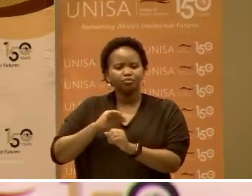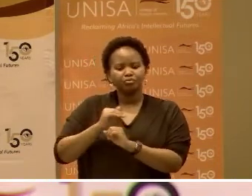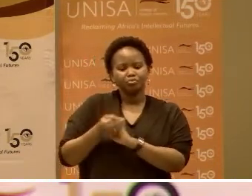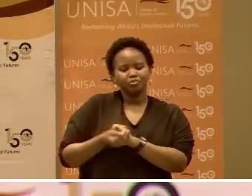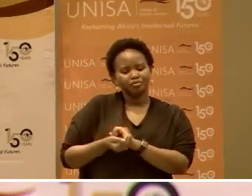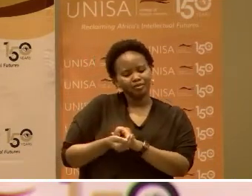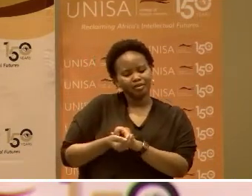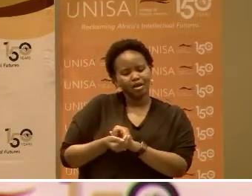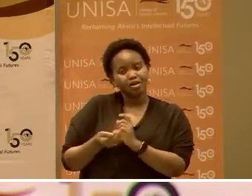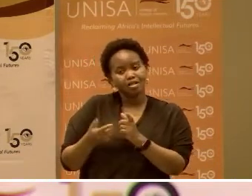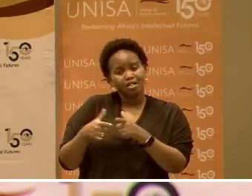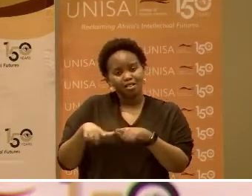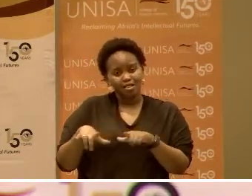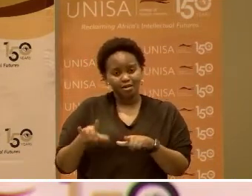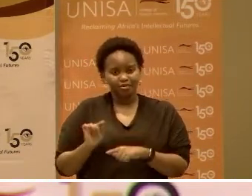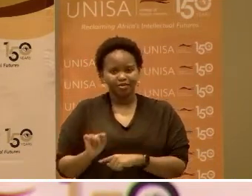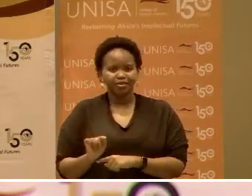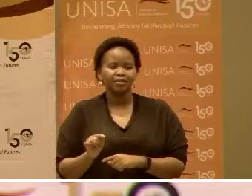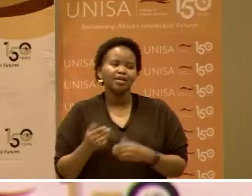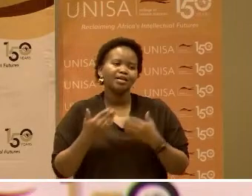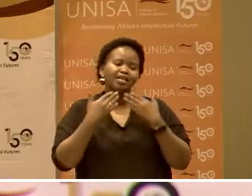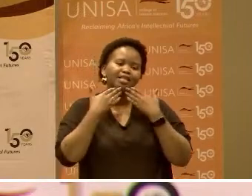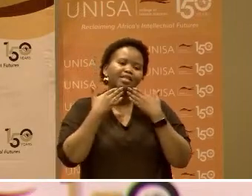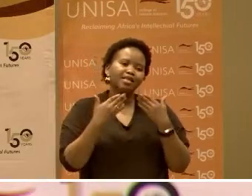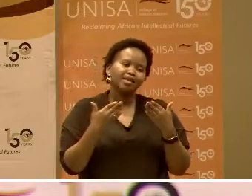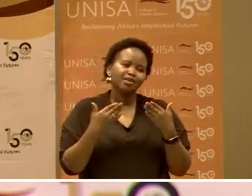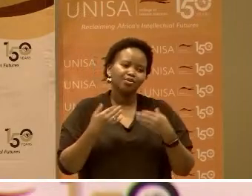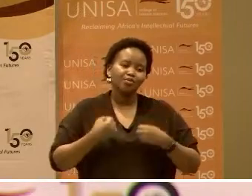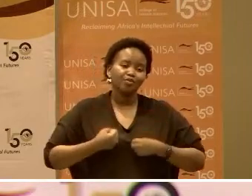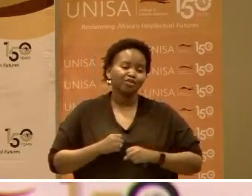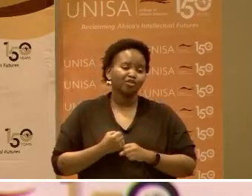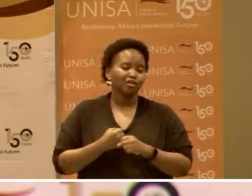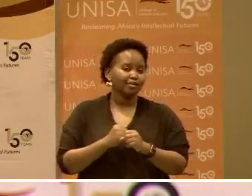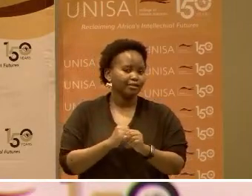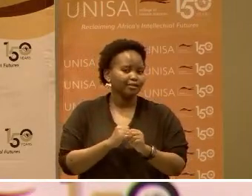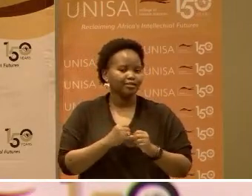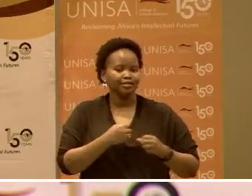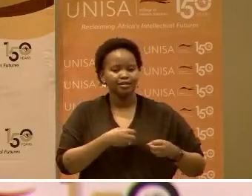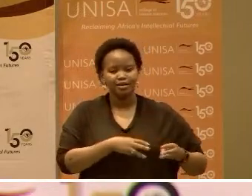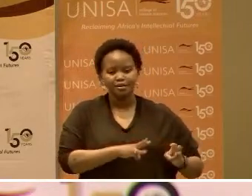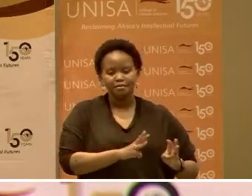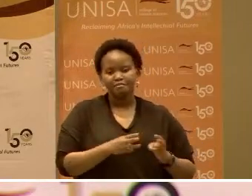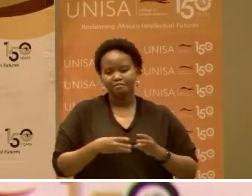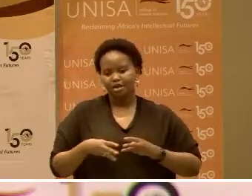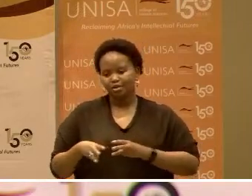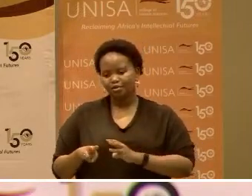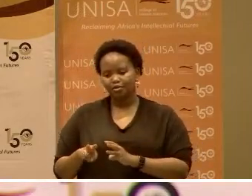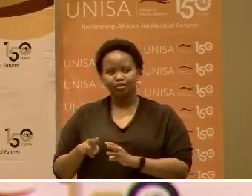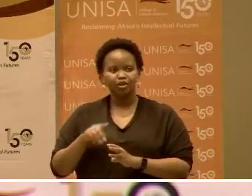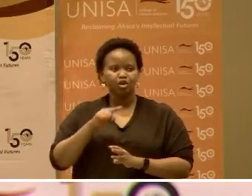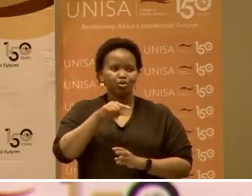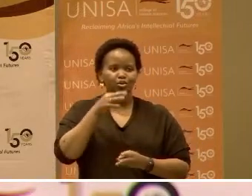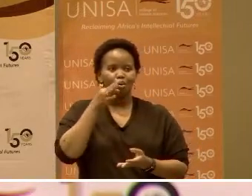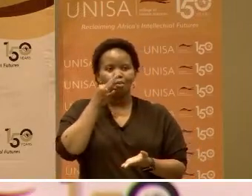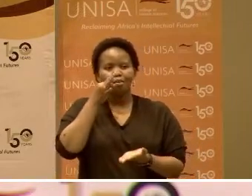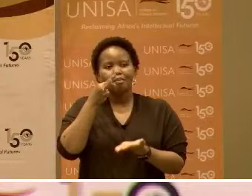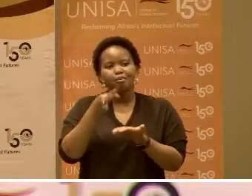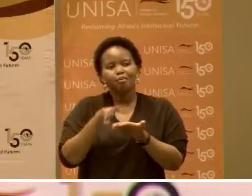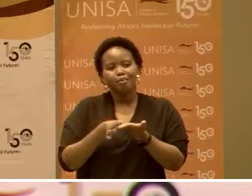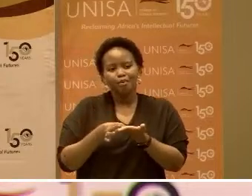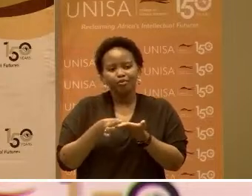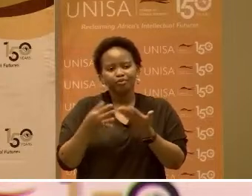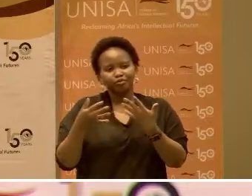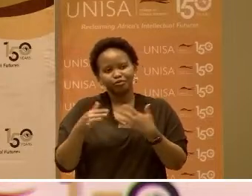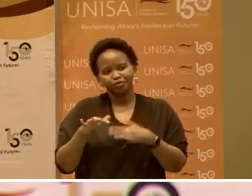language. Thank you very much for the strategies and the methods that you have presented to us that can